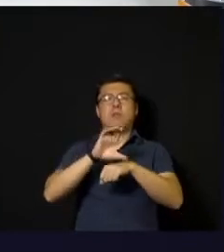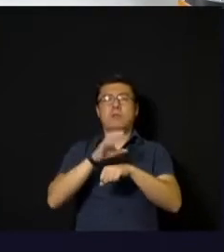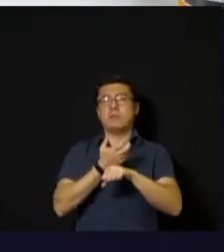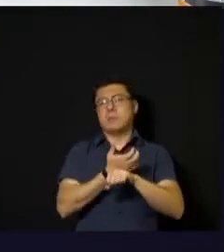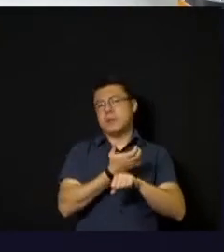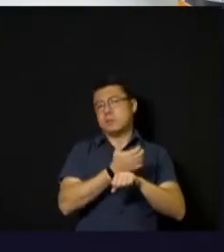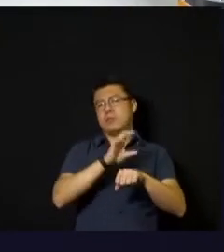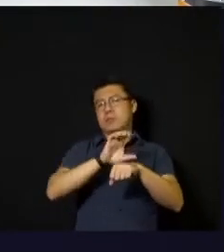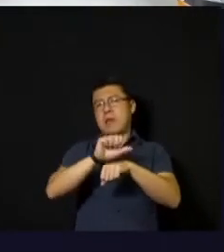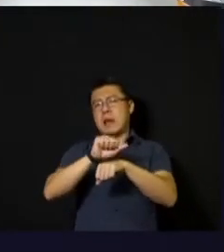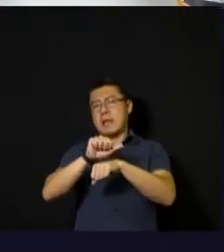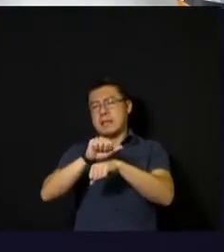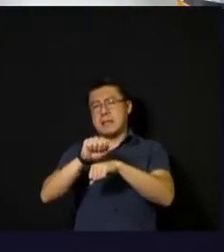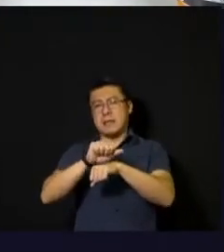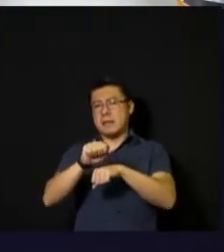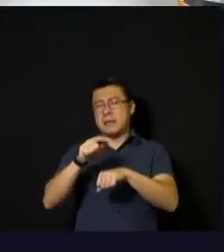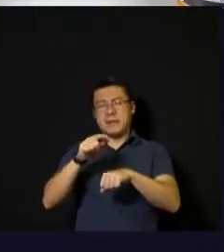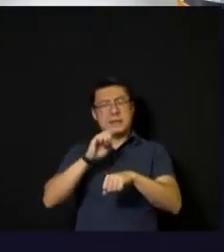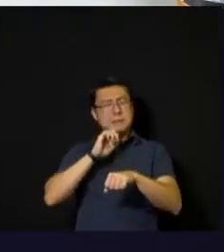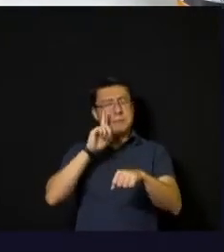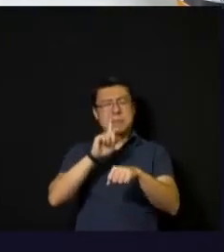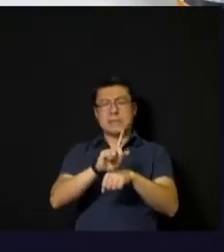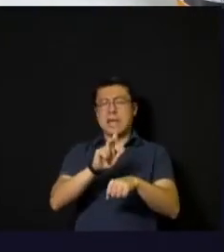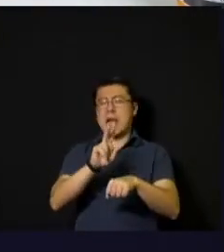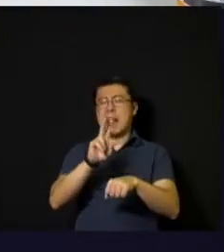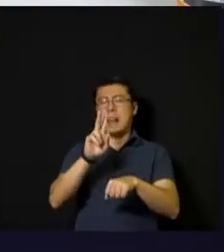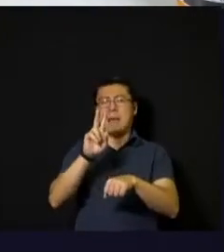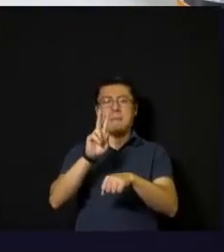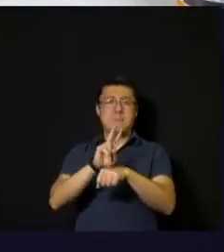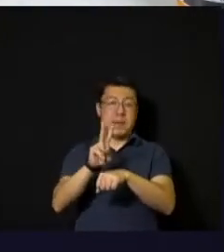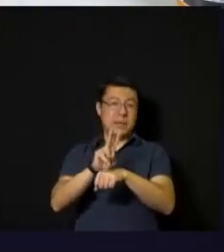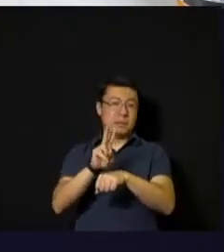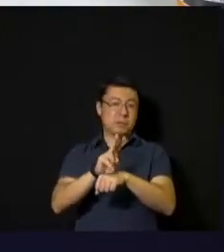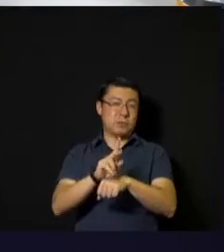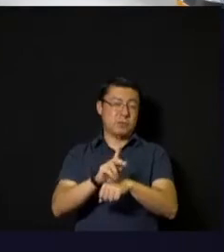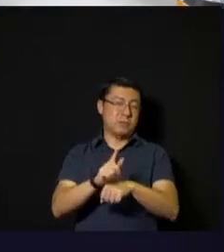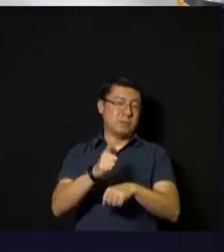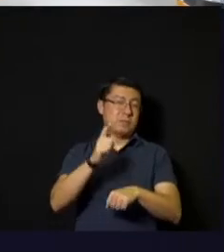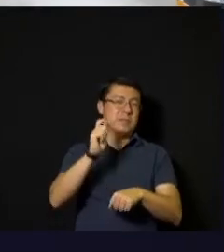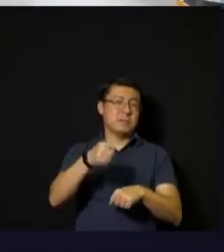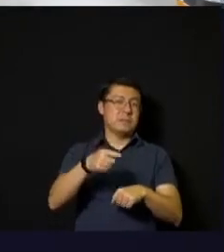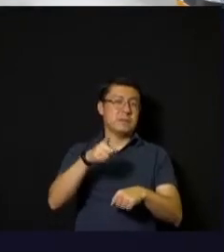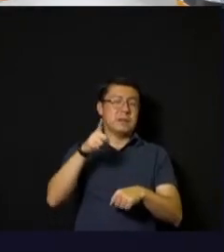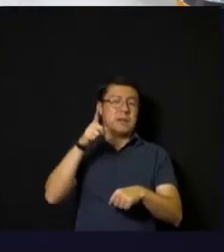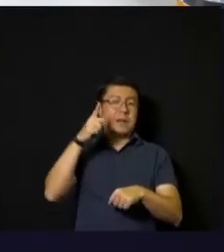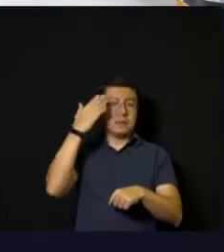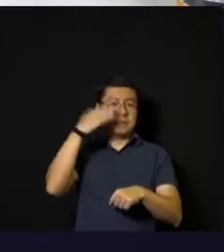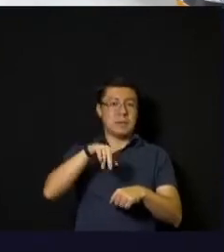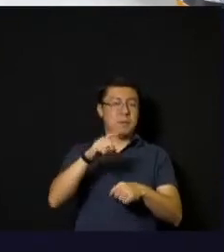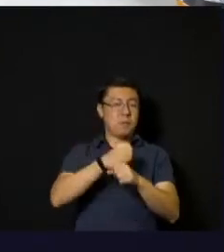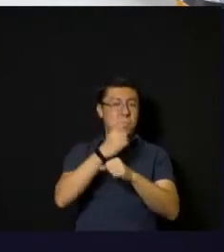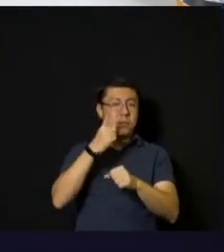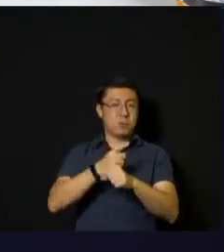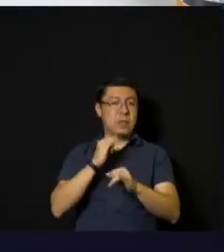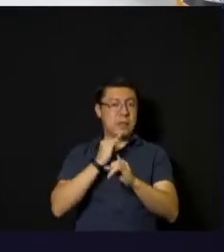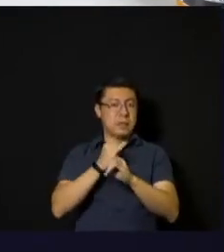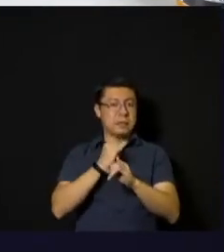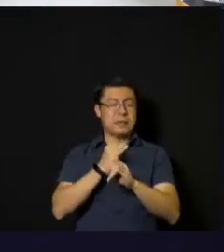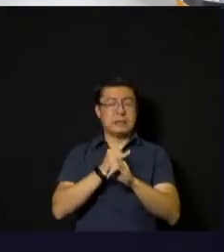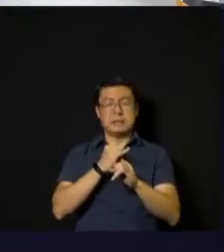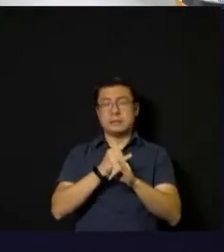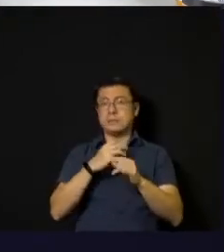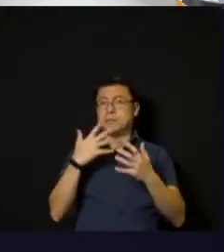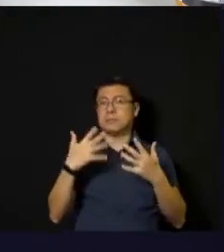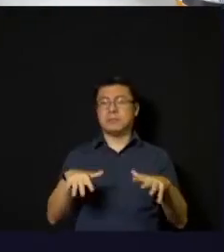Colombia, USA, Argentina, and especially Venezuela, even though the opportunity with internet has opened